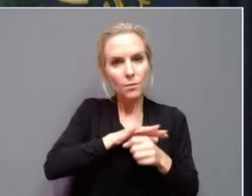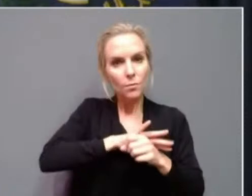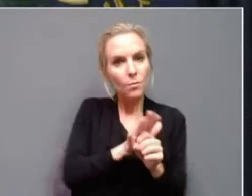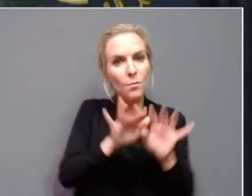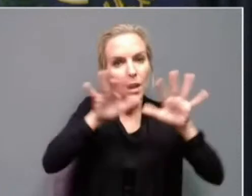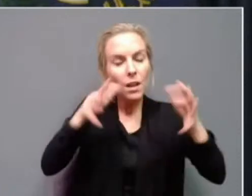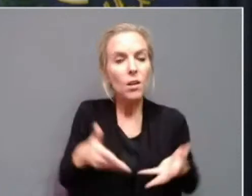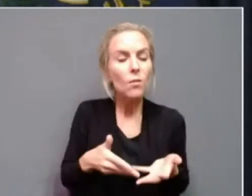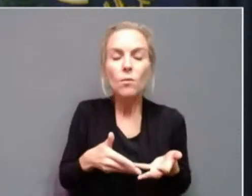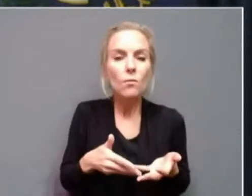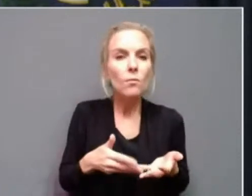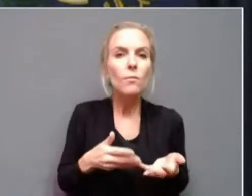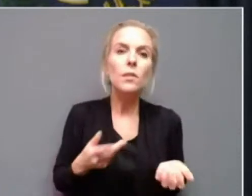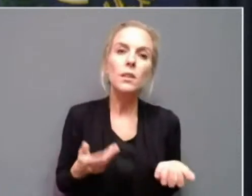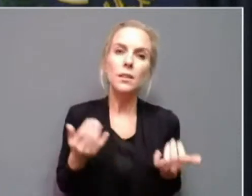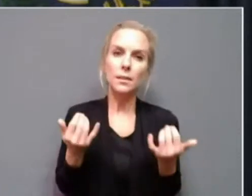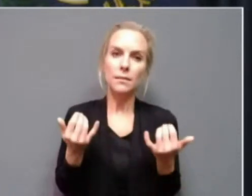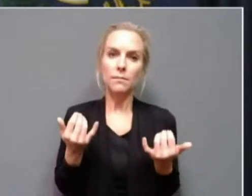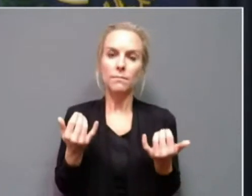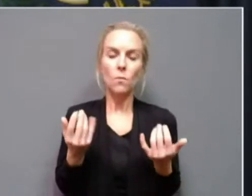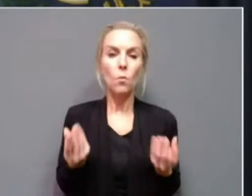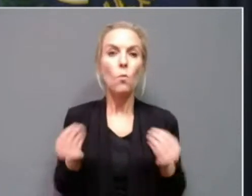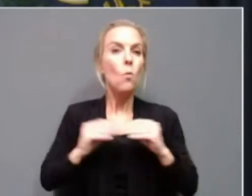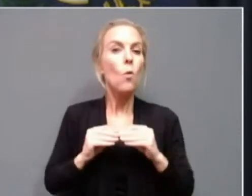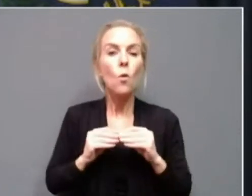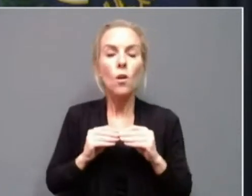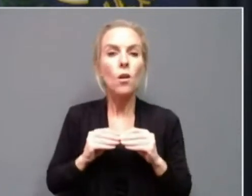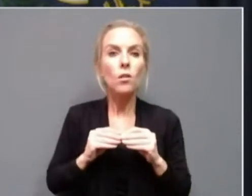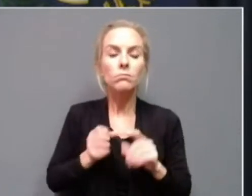so than Thompson Hood.